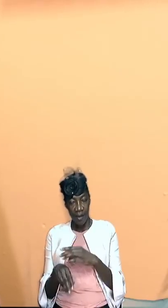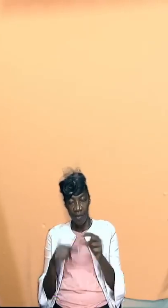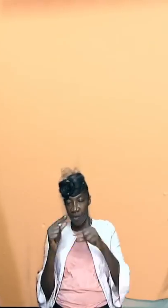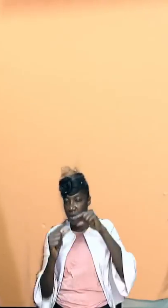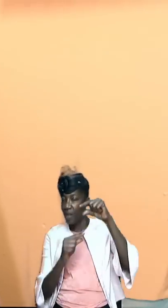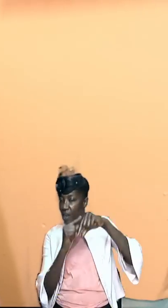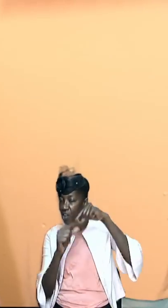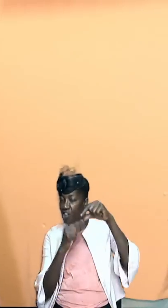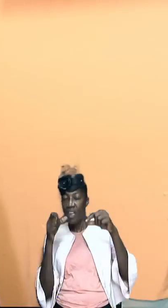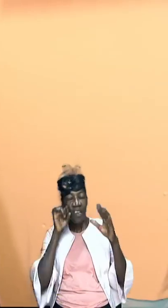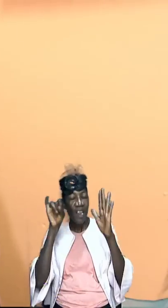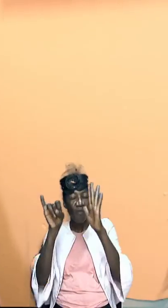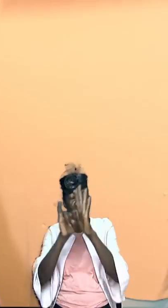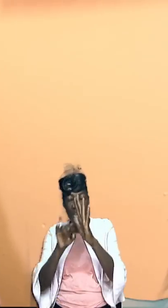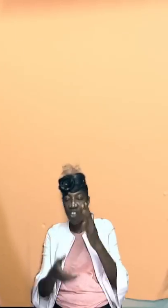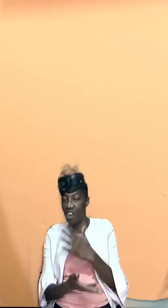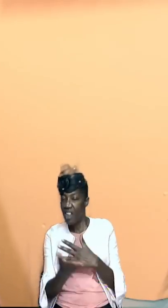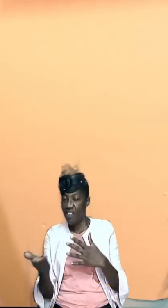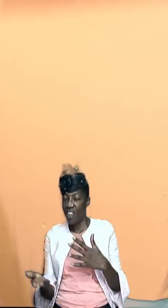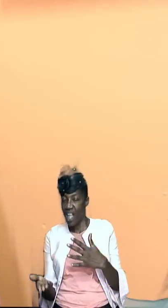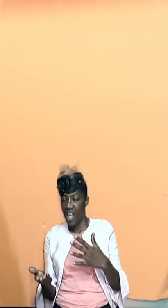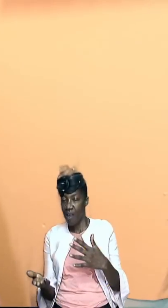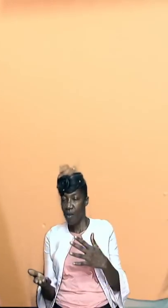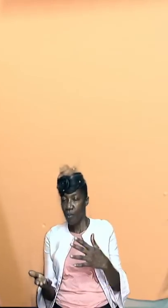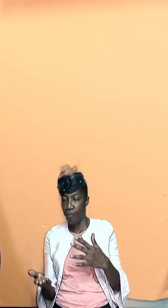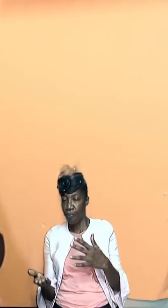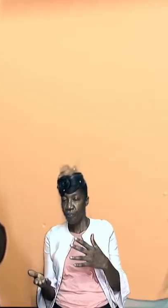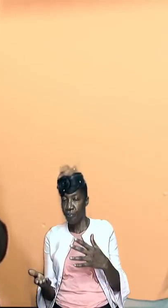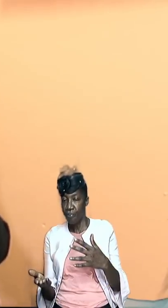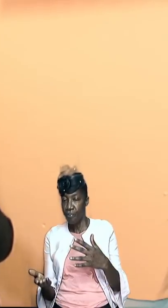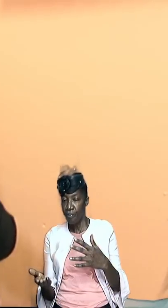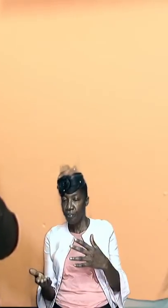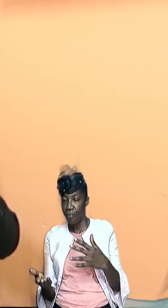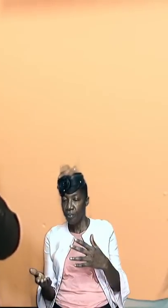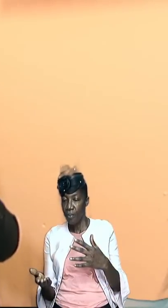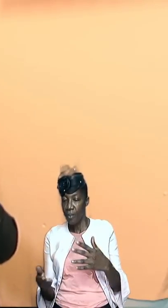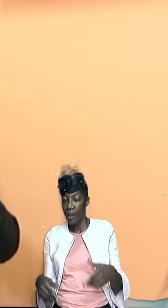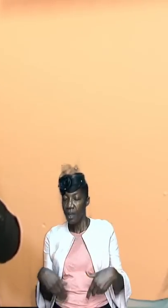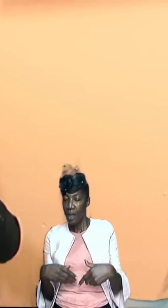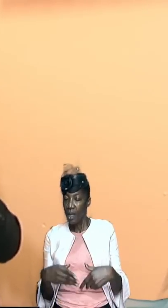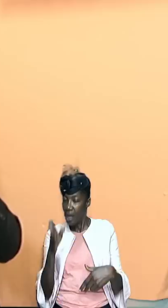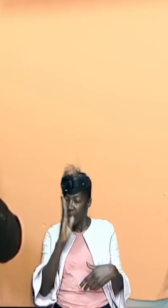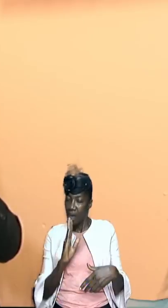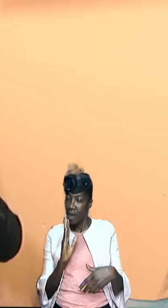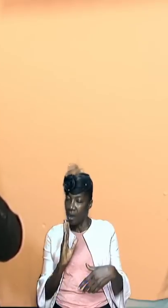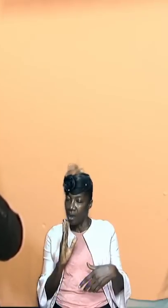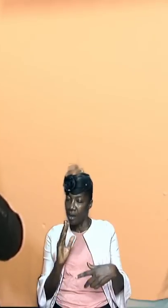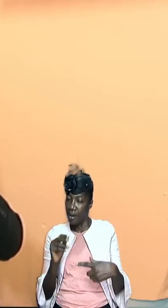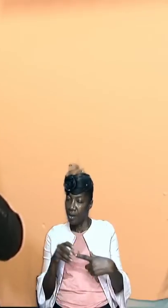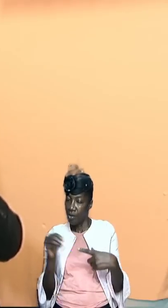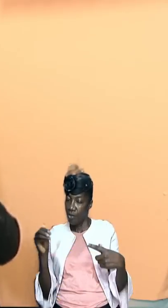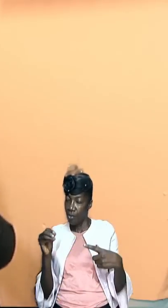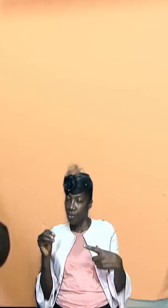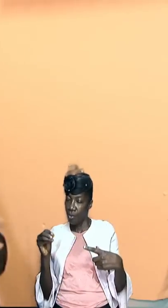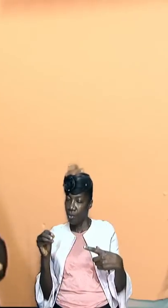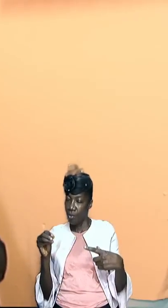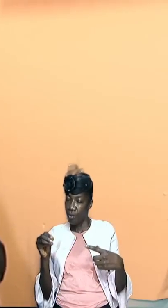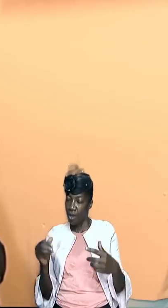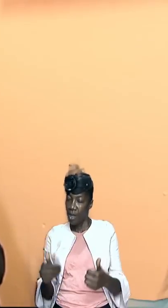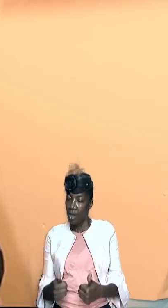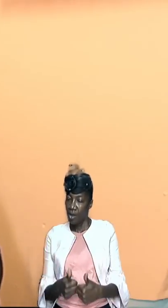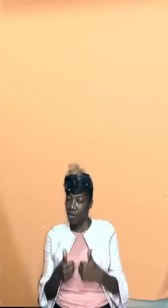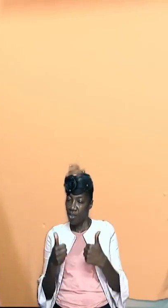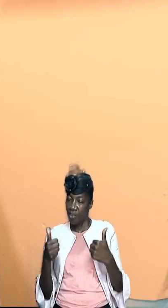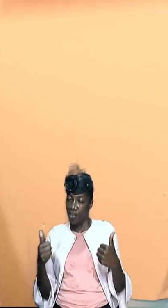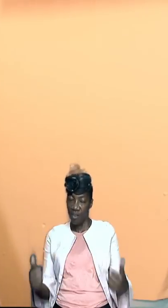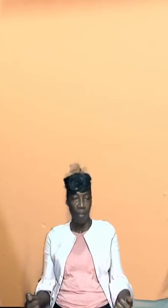the information is there, they are all there, God decided that he's going to separate them